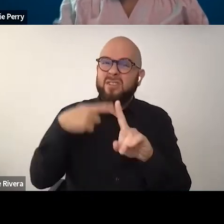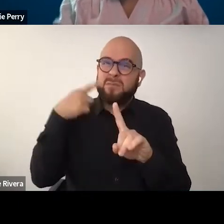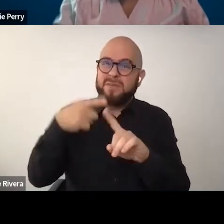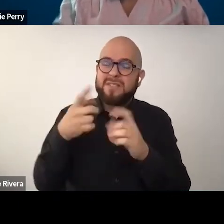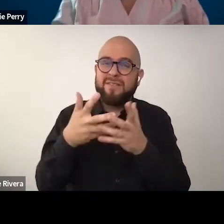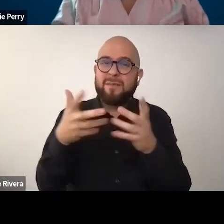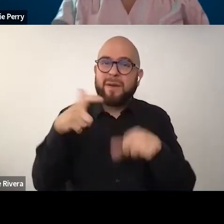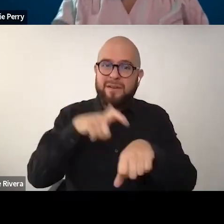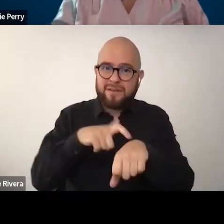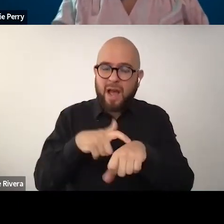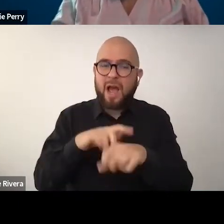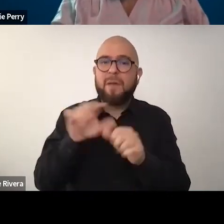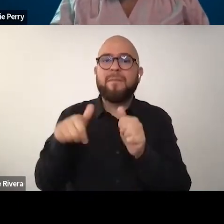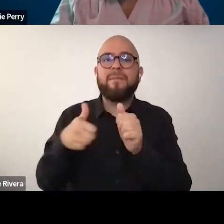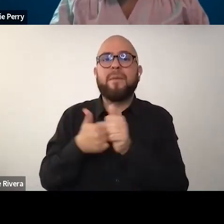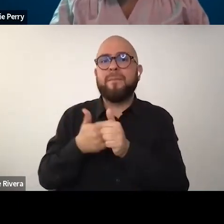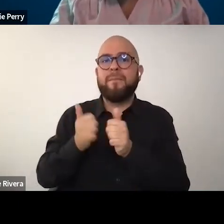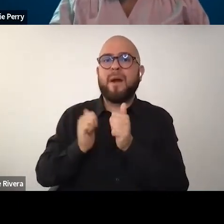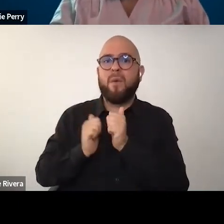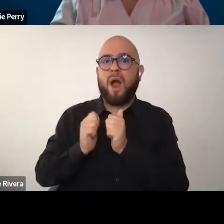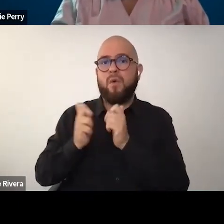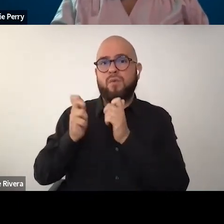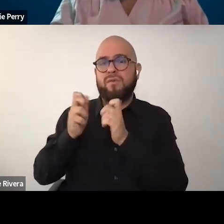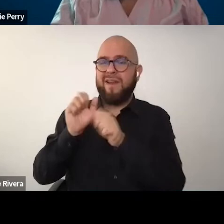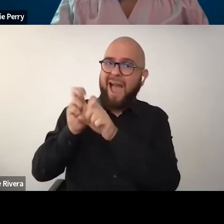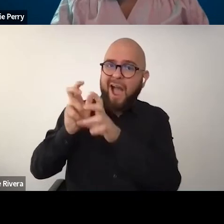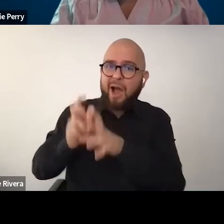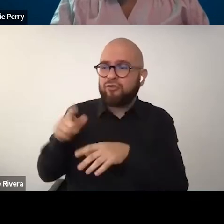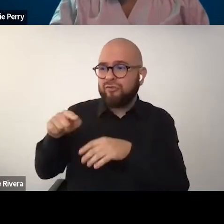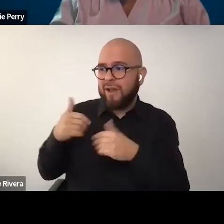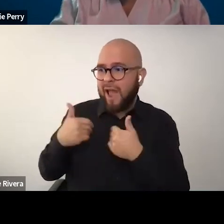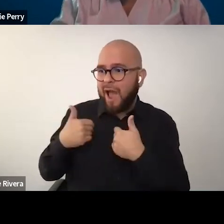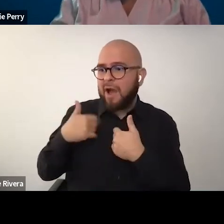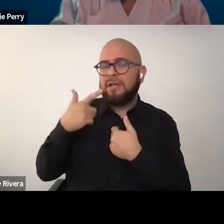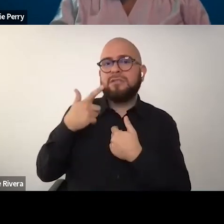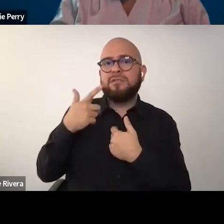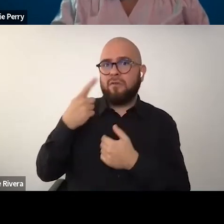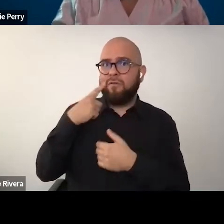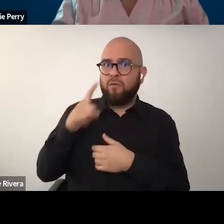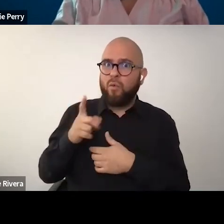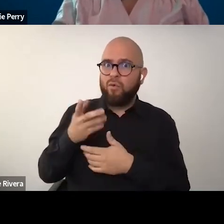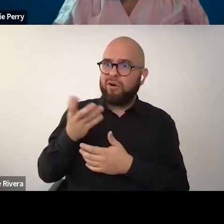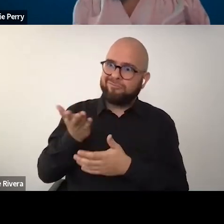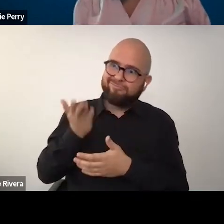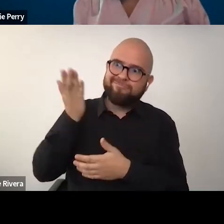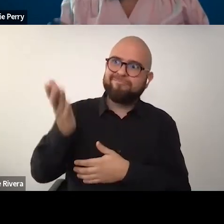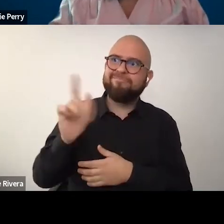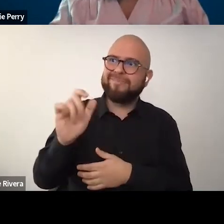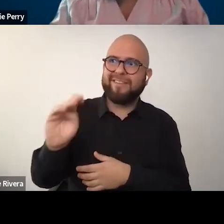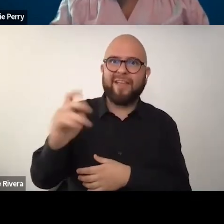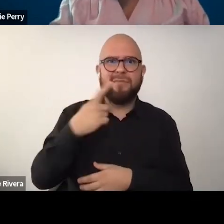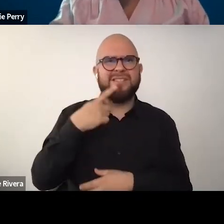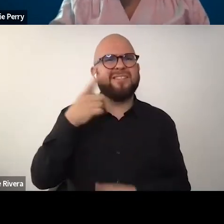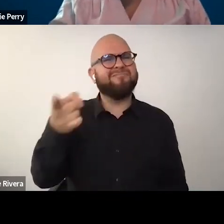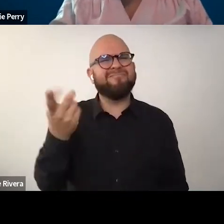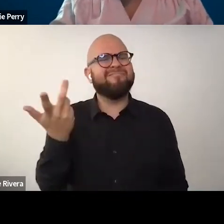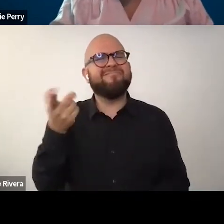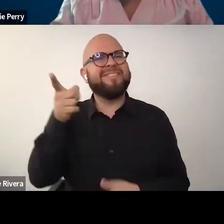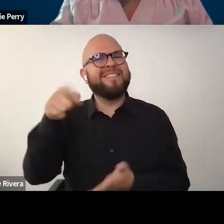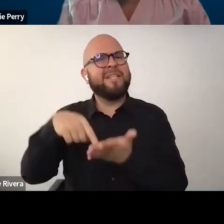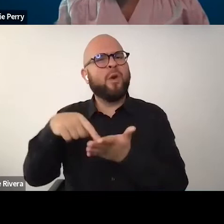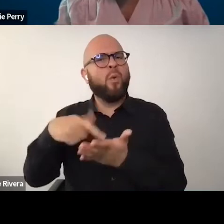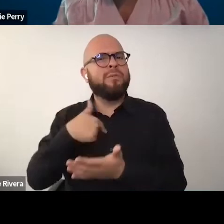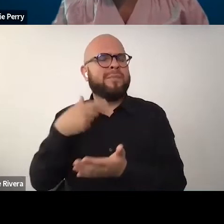actor has to make a claim inquiry against the employer that they're owed monies that they weren't paid under the contract.